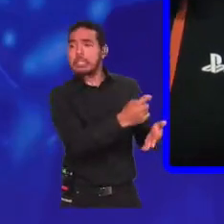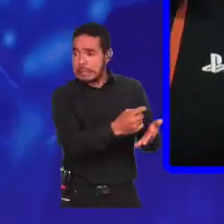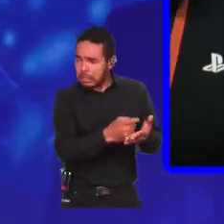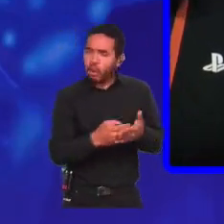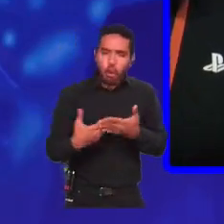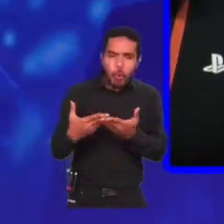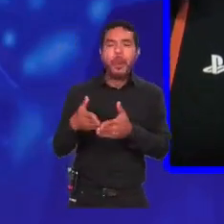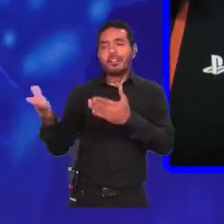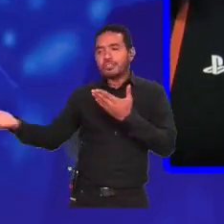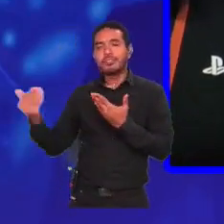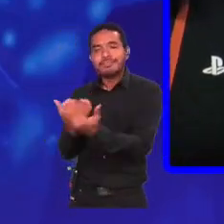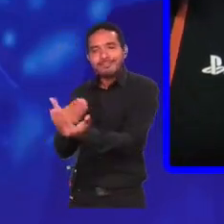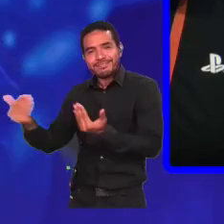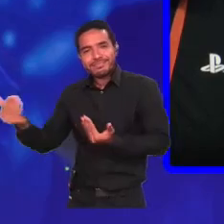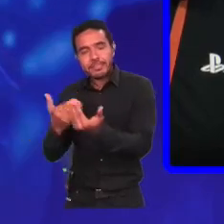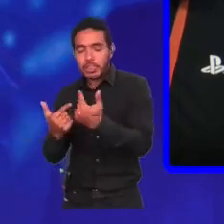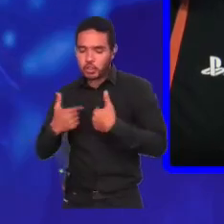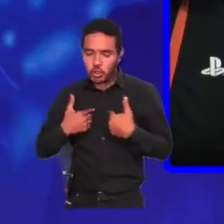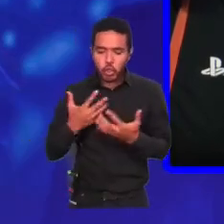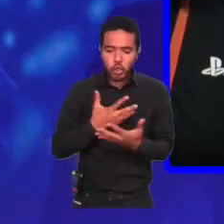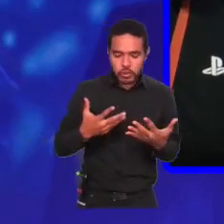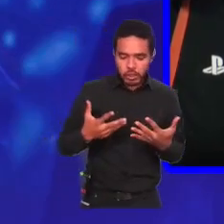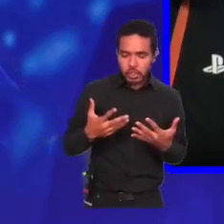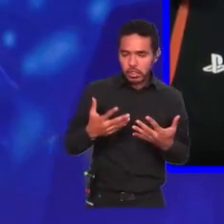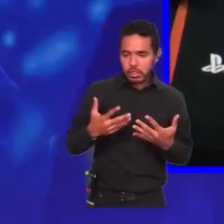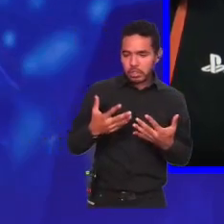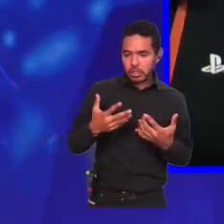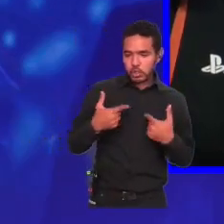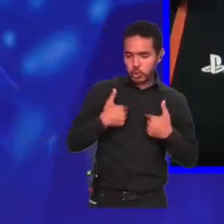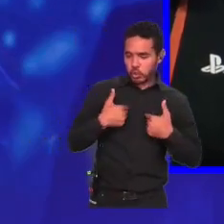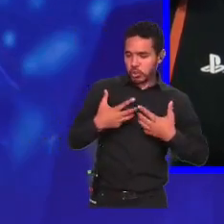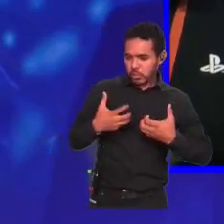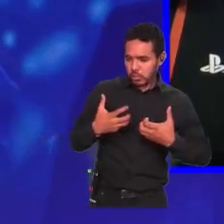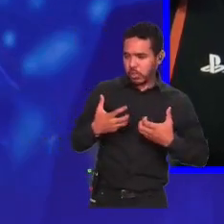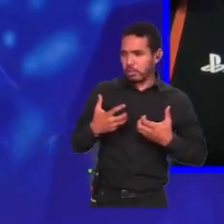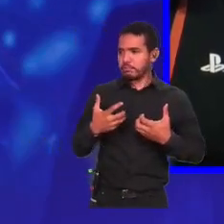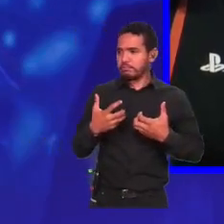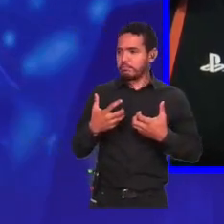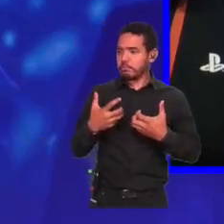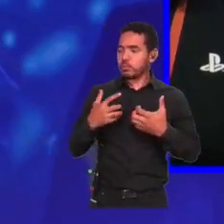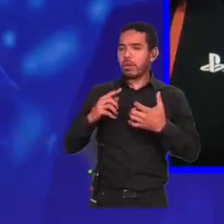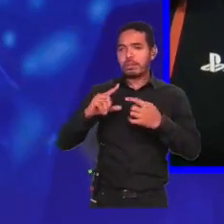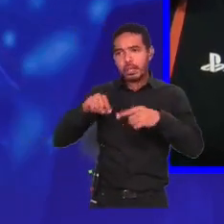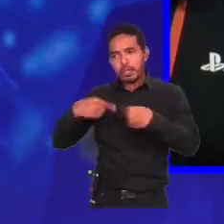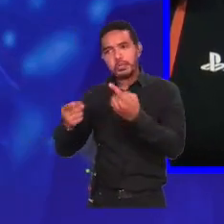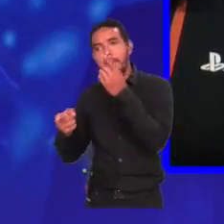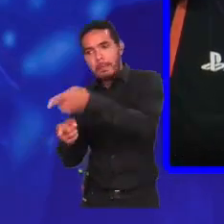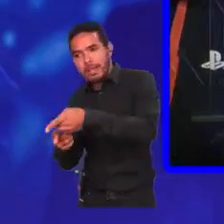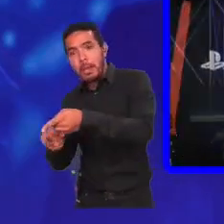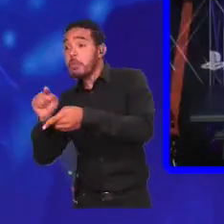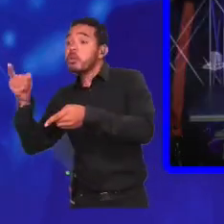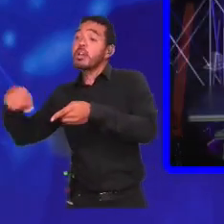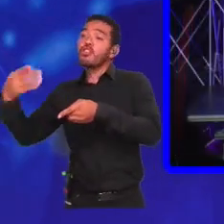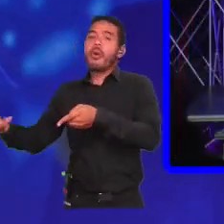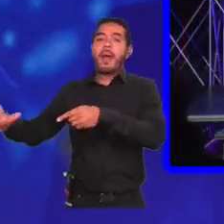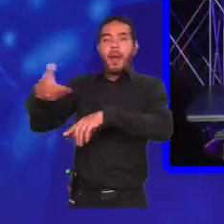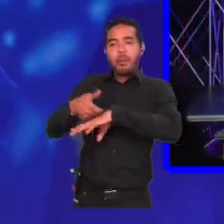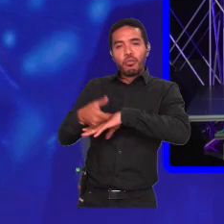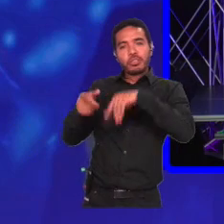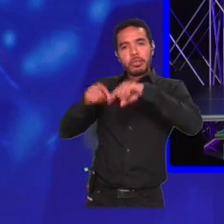going to drive, but we also want people to like, hey, can you do this better? How can we help? Awesome.